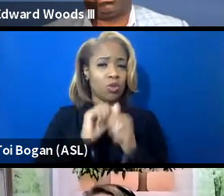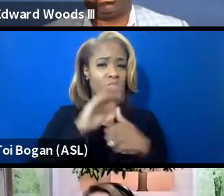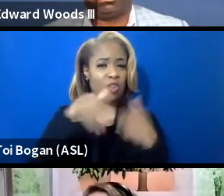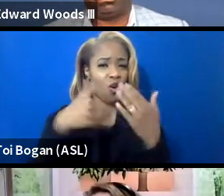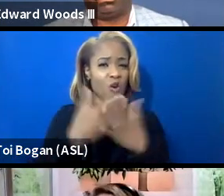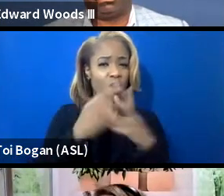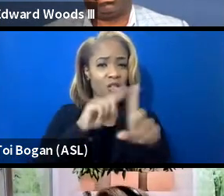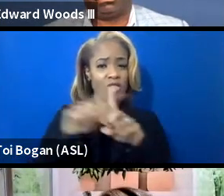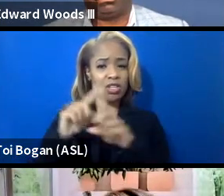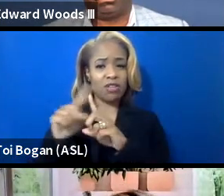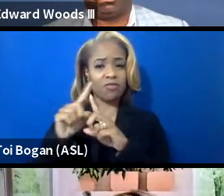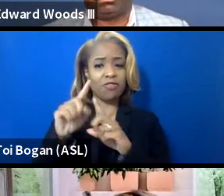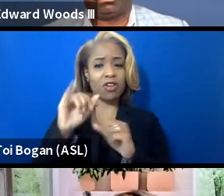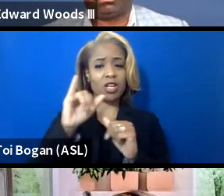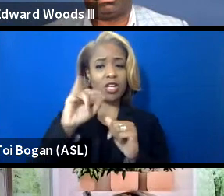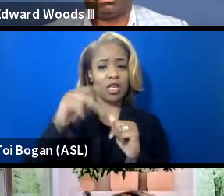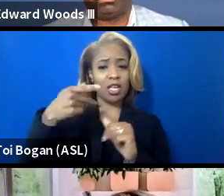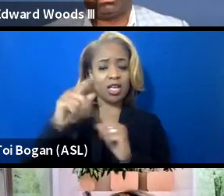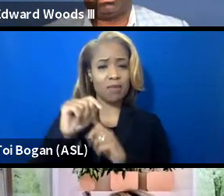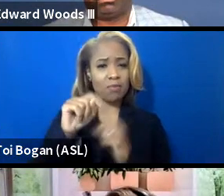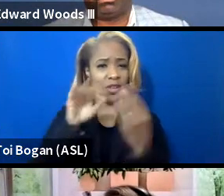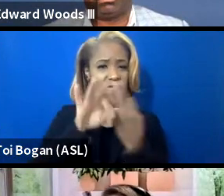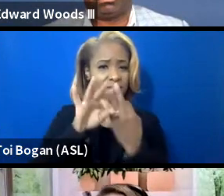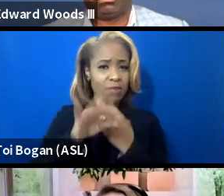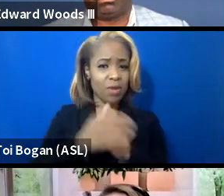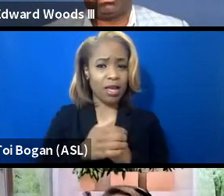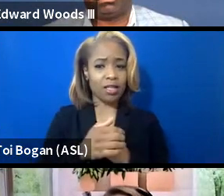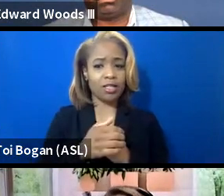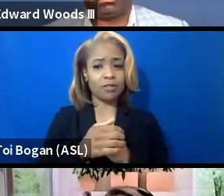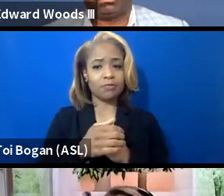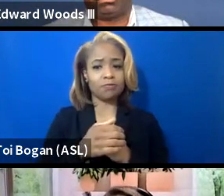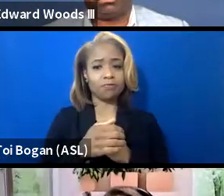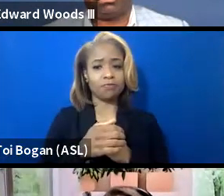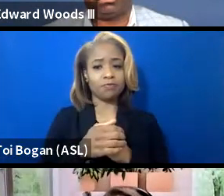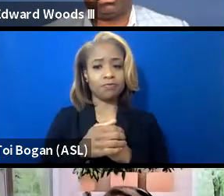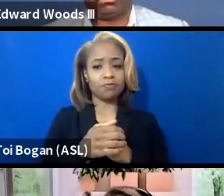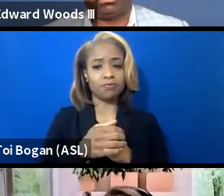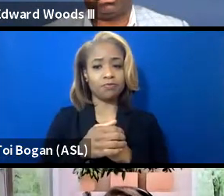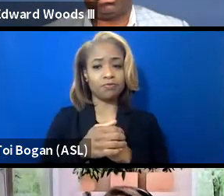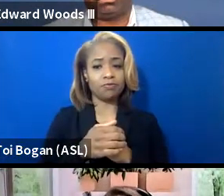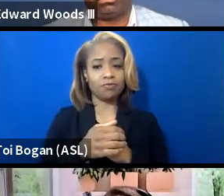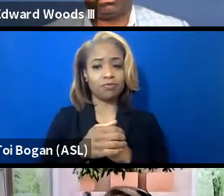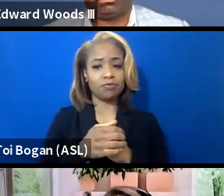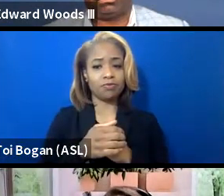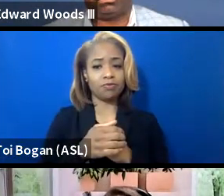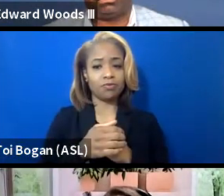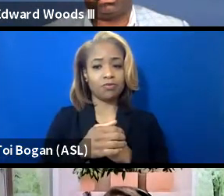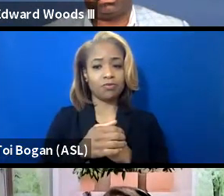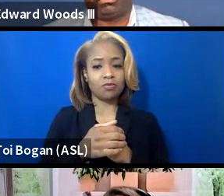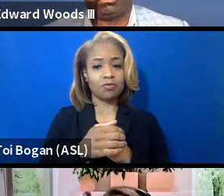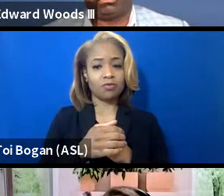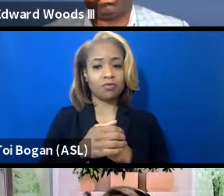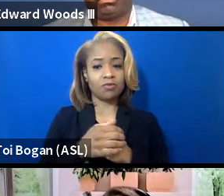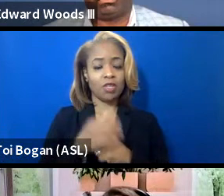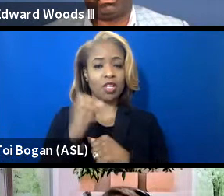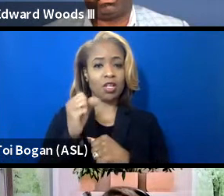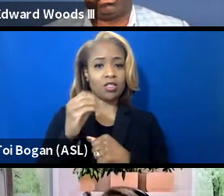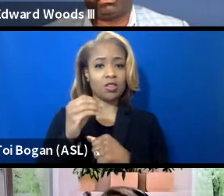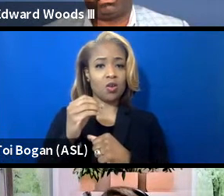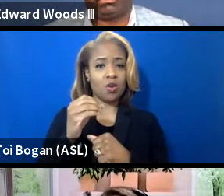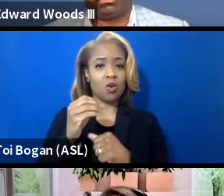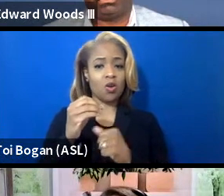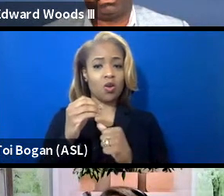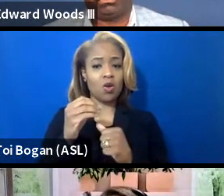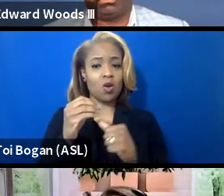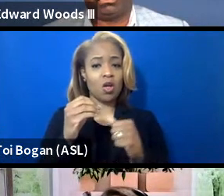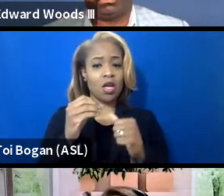right? I think I'm really asking of this because my employer, right, and just trying to understand my time commitments